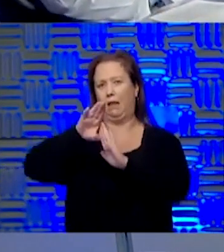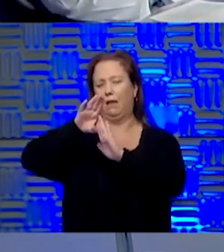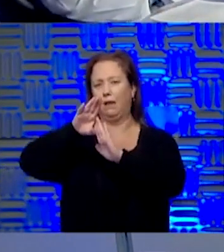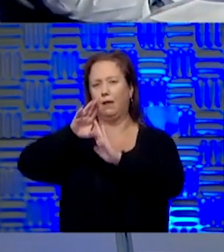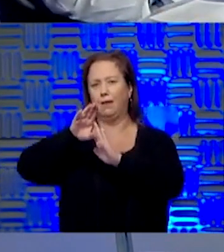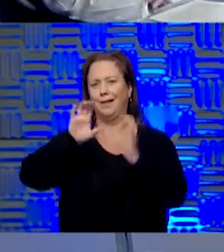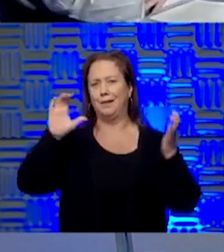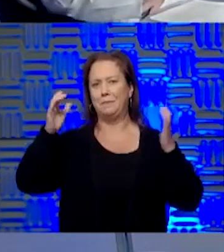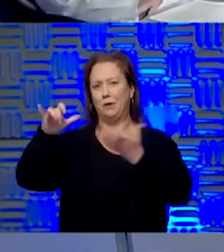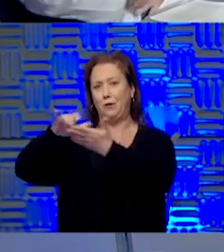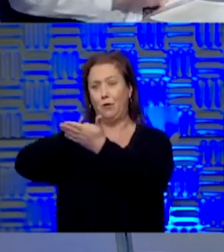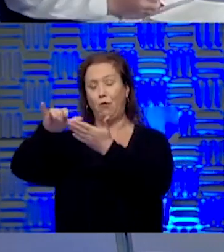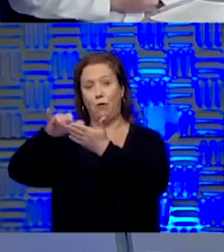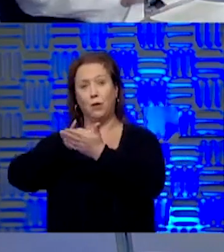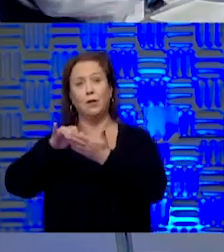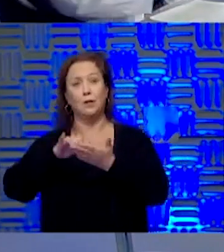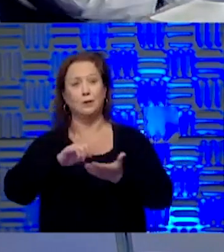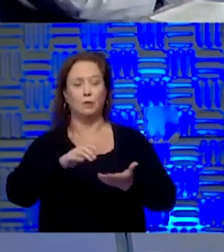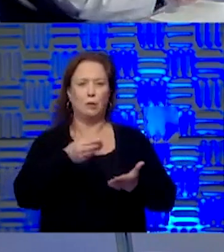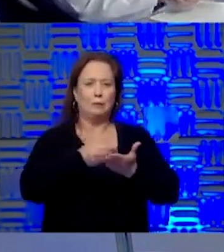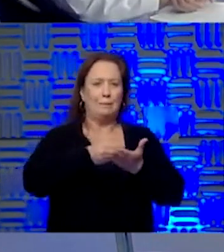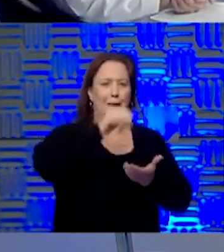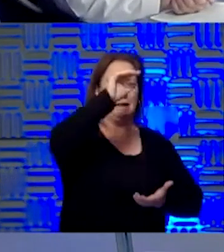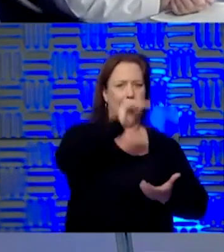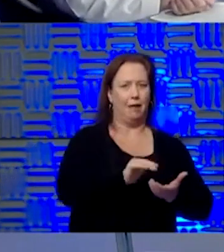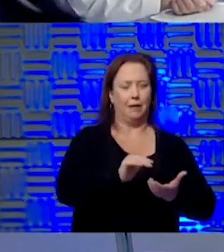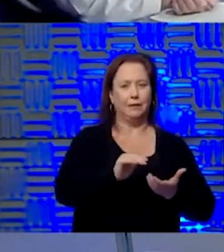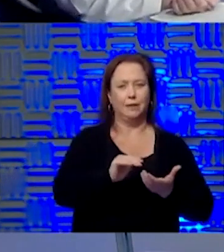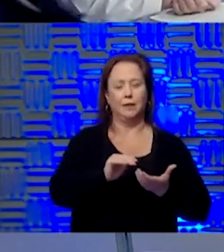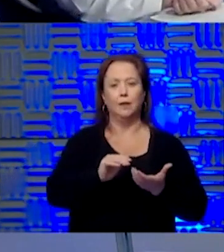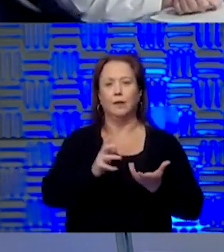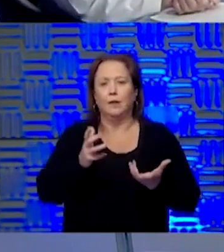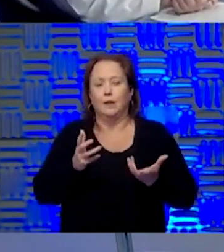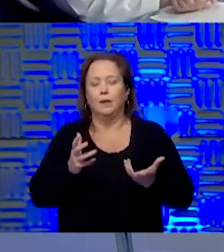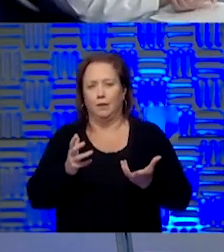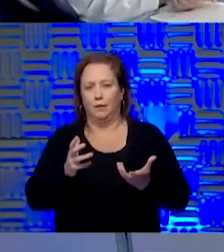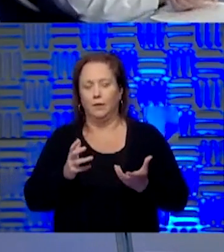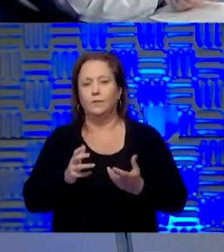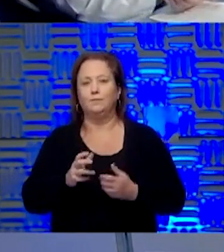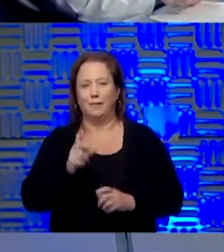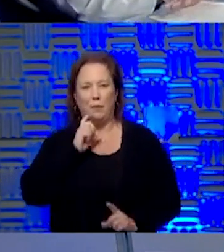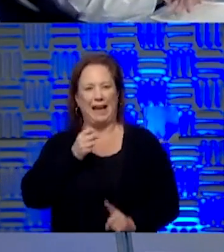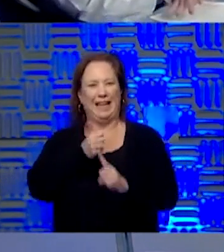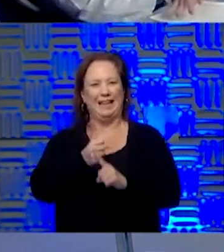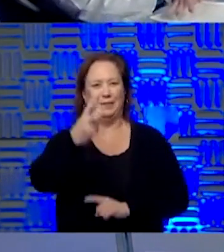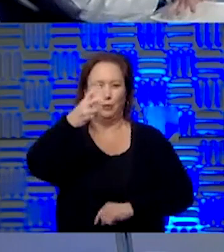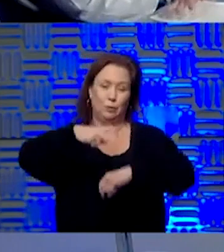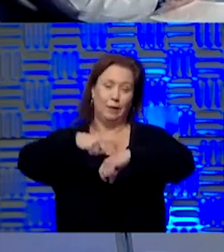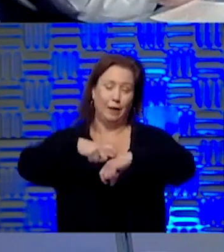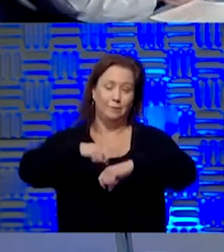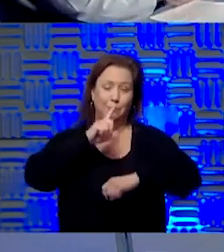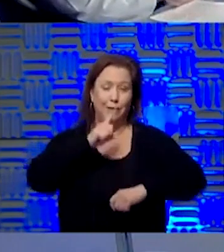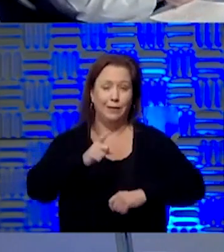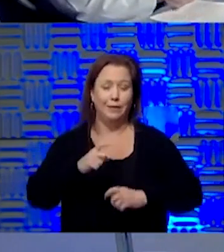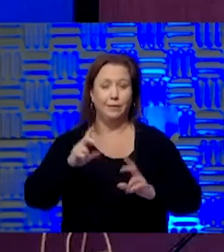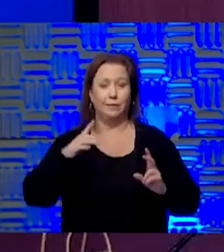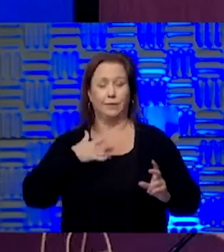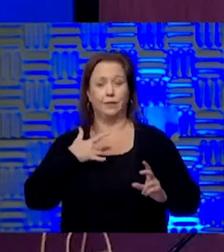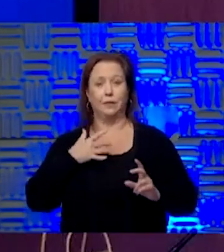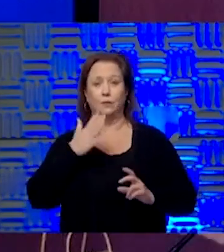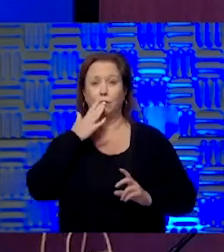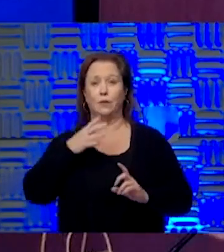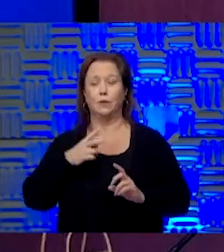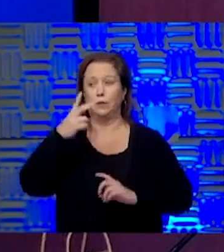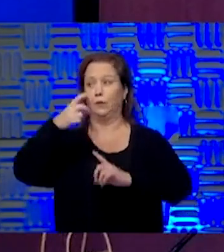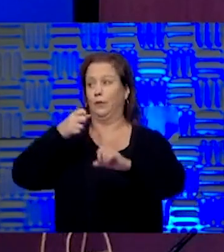So not only do we lose some revenue sources, we never built back any of it. Yeah, we really got hit twice. We got hit twice financially. Although it's a good thing we